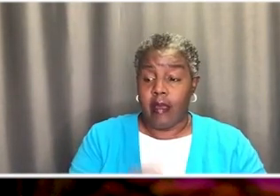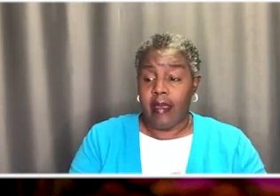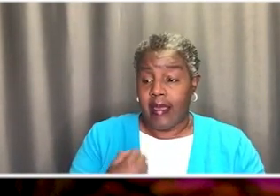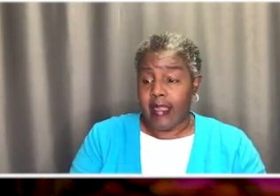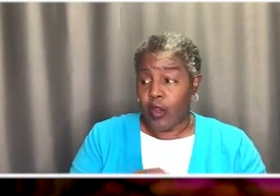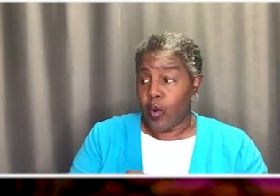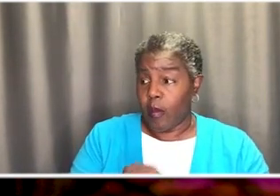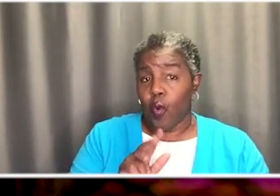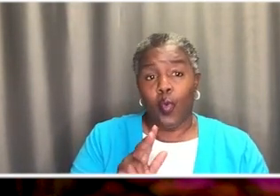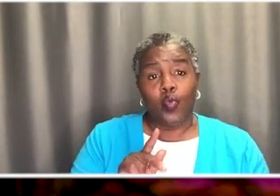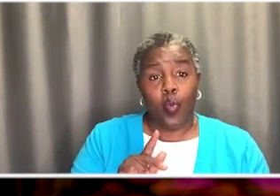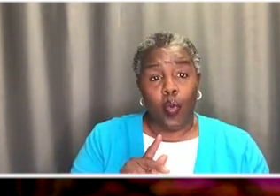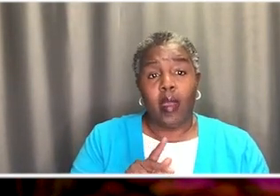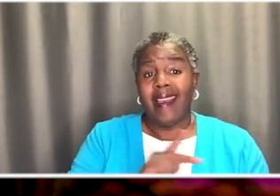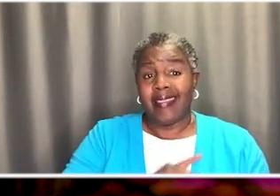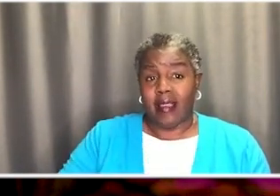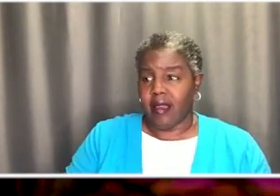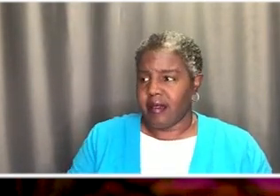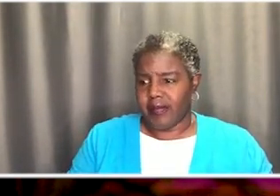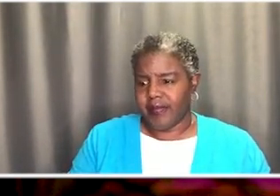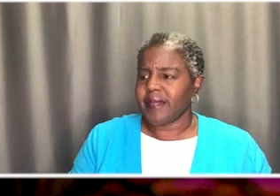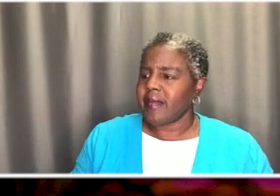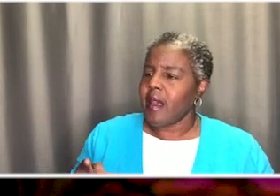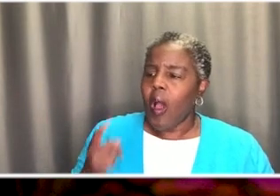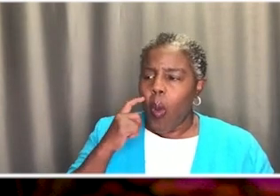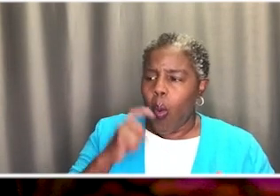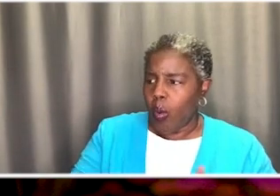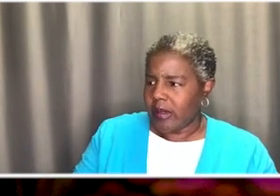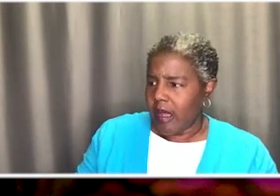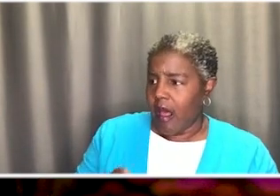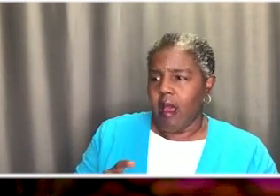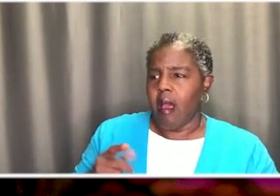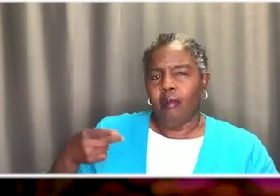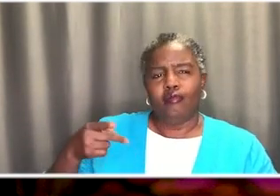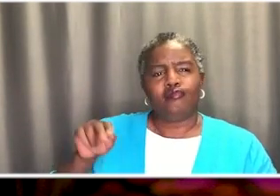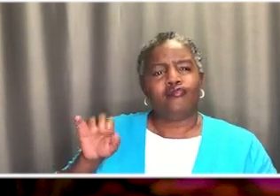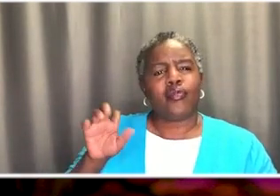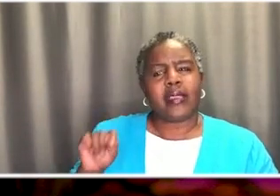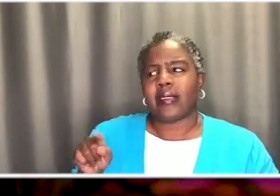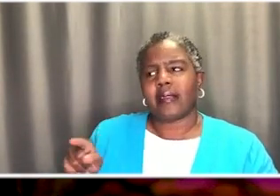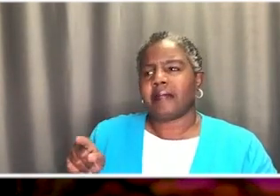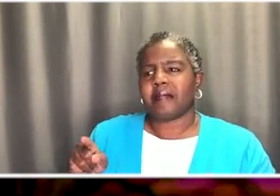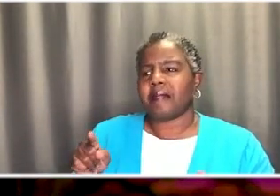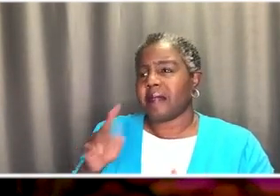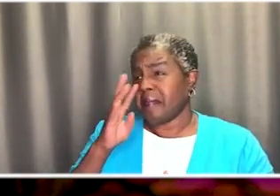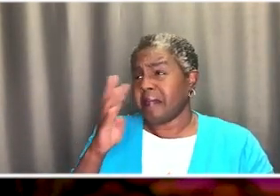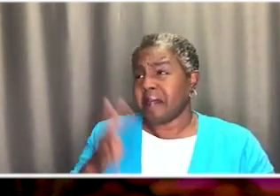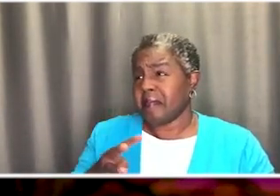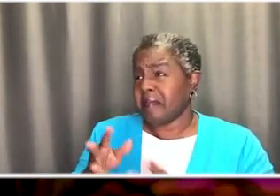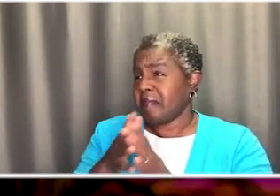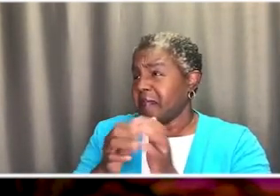Joash, the priests still had not repaired the temple. Therefore,